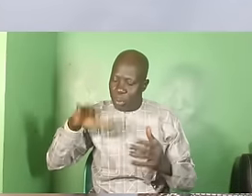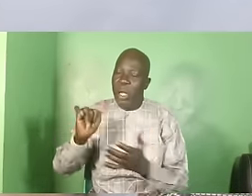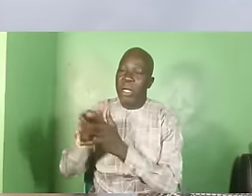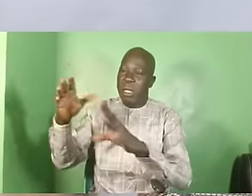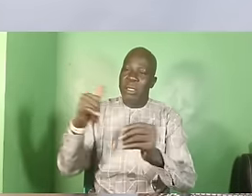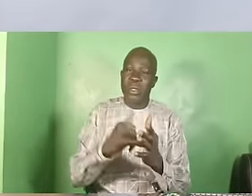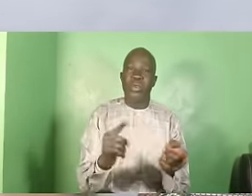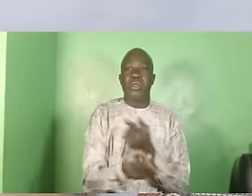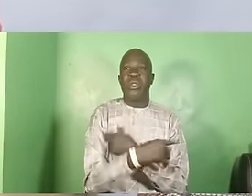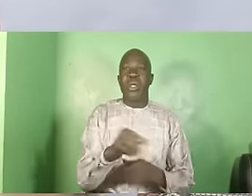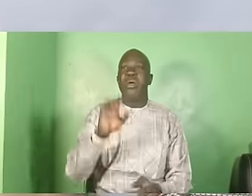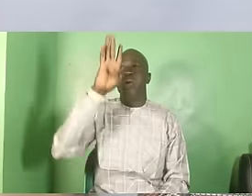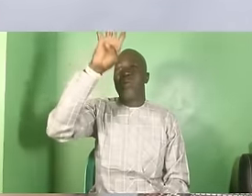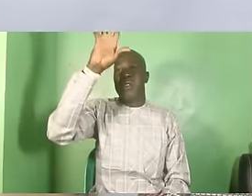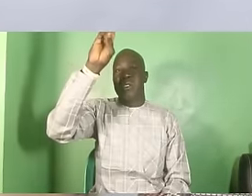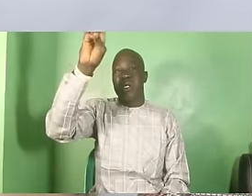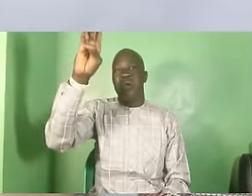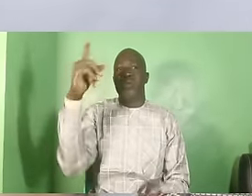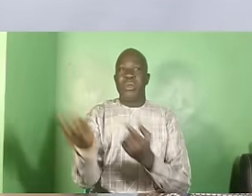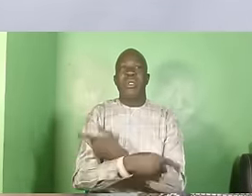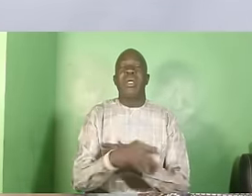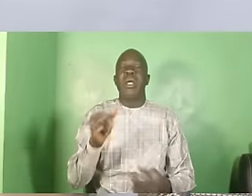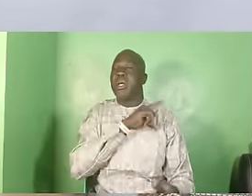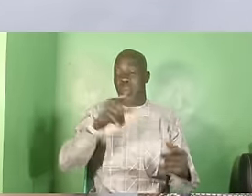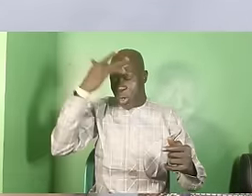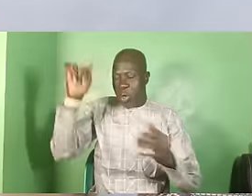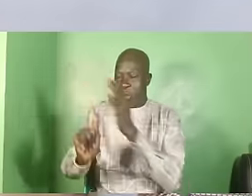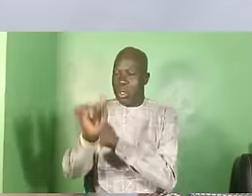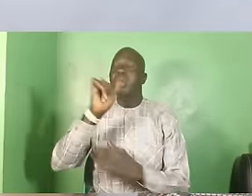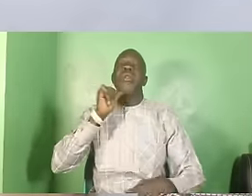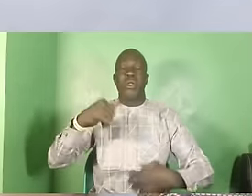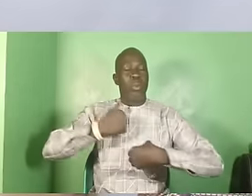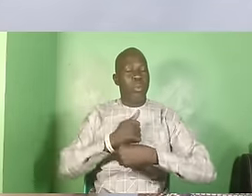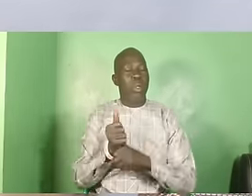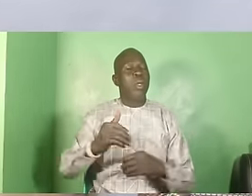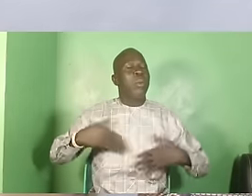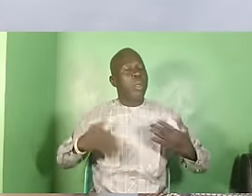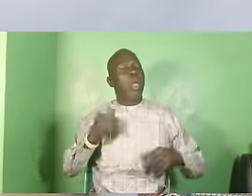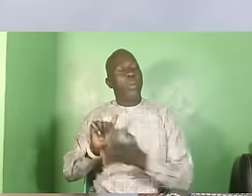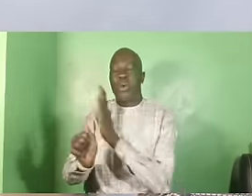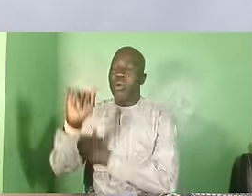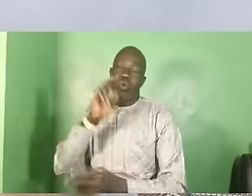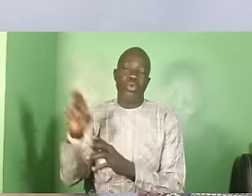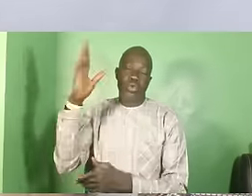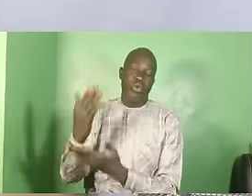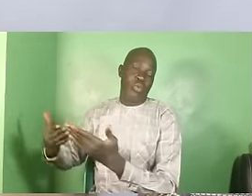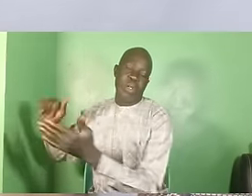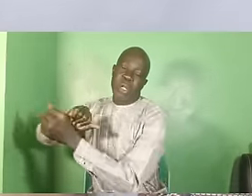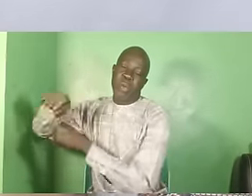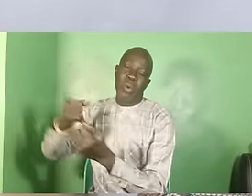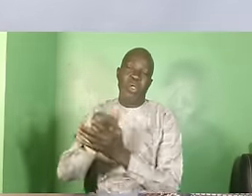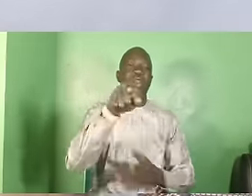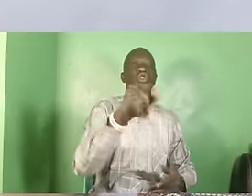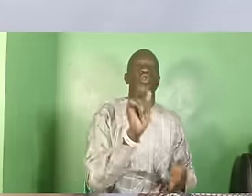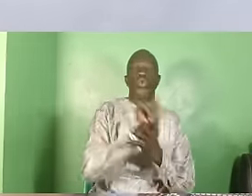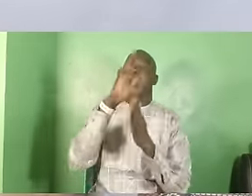children. You get it. You don't make it. We are going to pray for 7 years. The child that did not make you happy. You don't want to do something